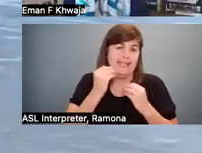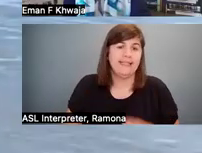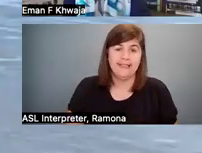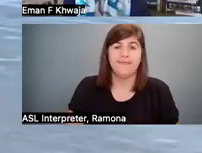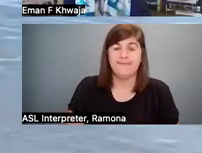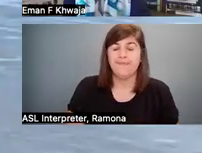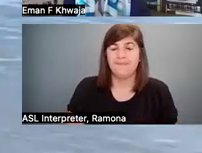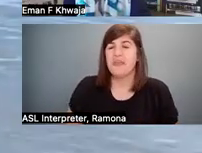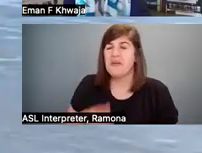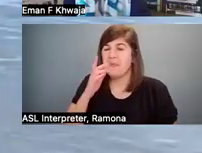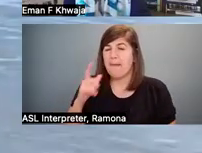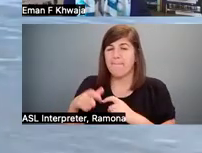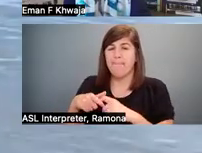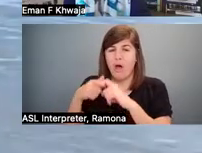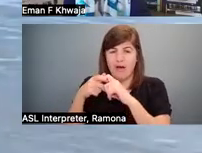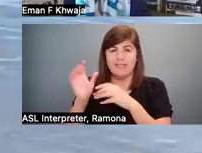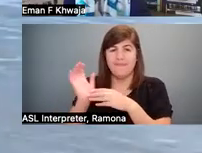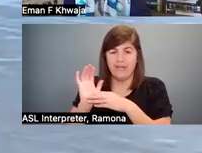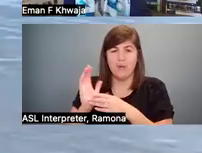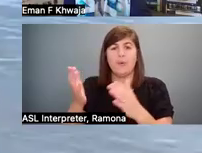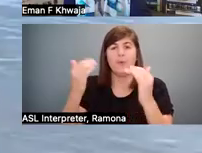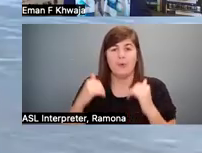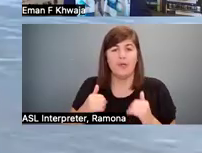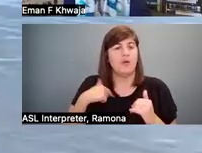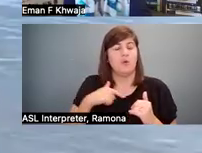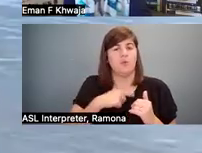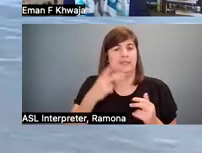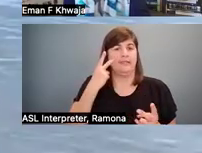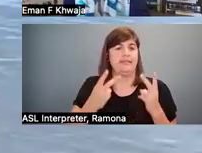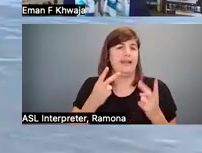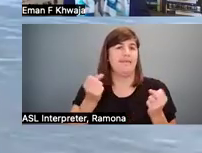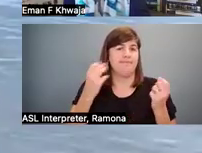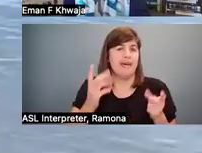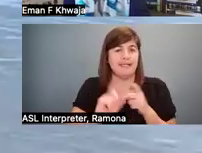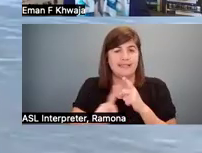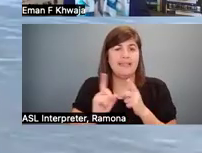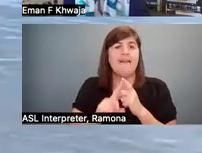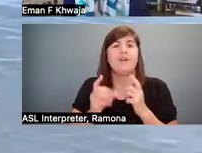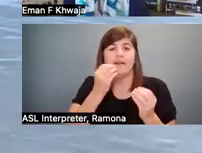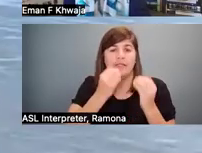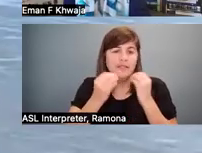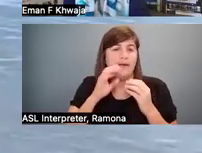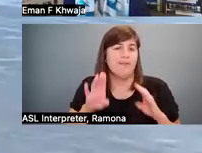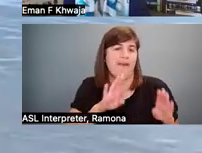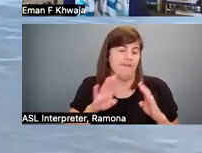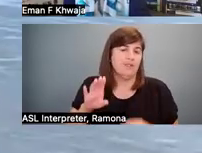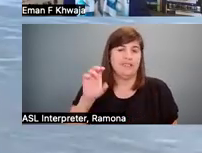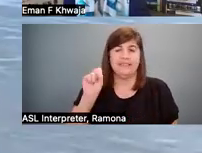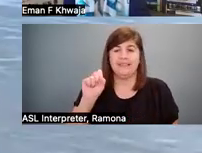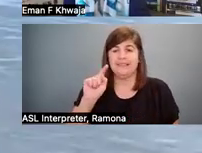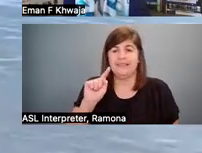So I'm going to pause that video, move on to the next one. So we see lots of feeding behaviors in Stellwagen Bank. We also see some really